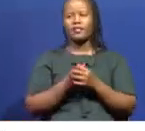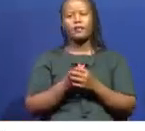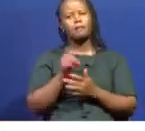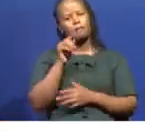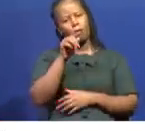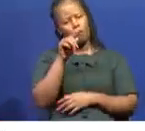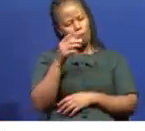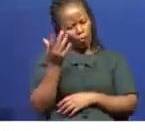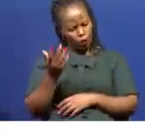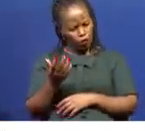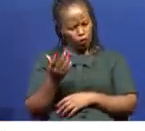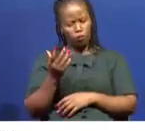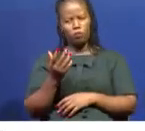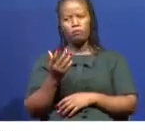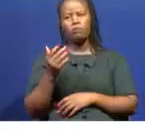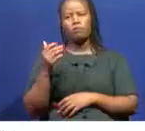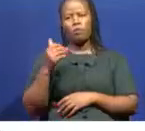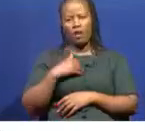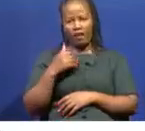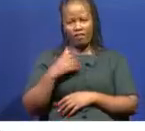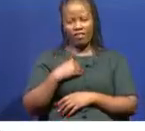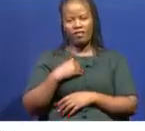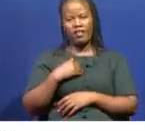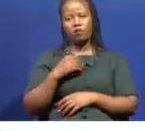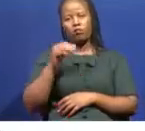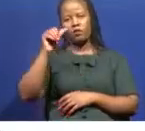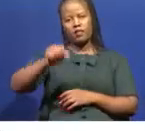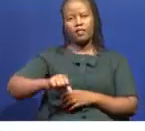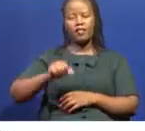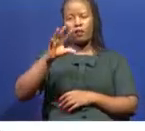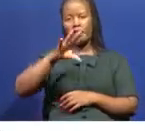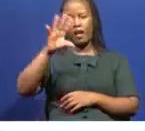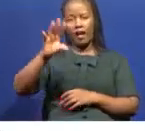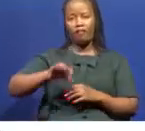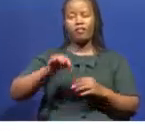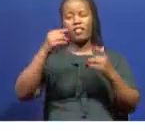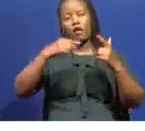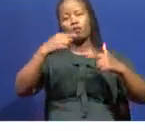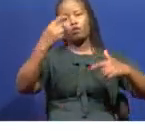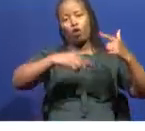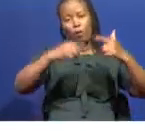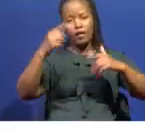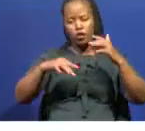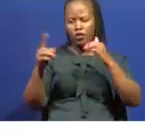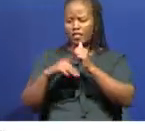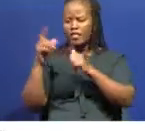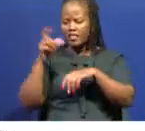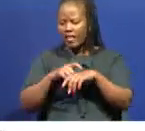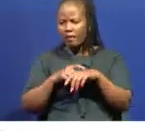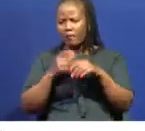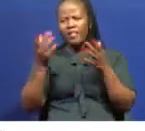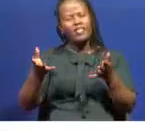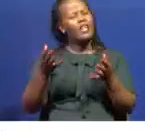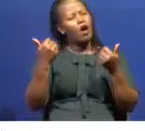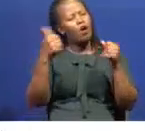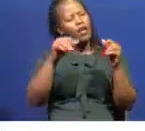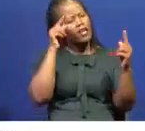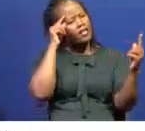in the Sunshine Development Tour, 6 events, and now you're back, have your targets changed in a